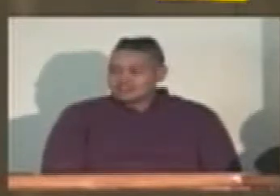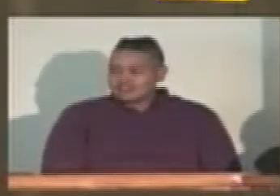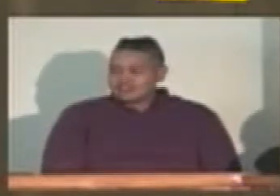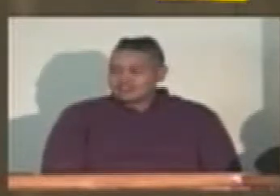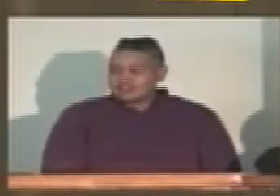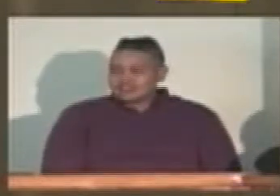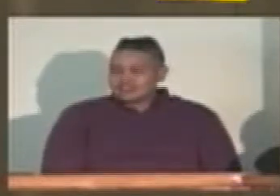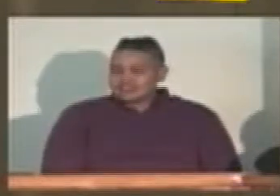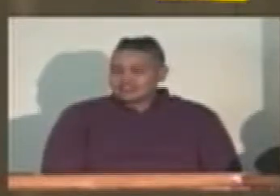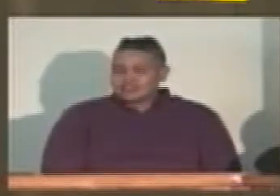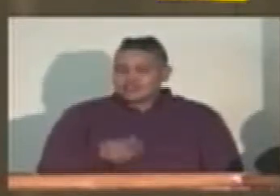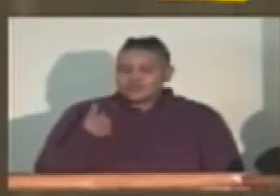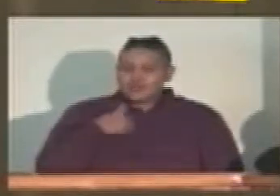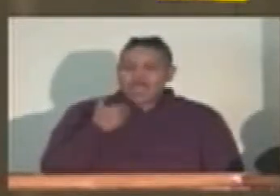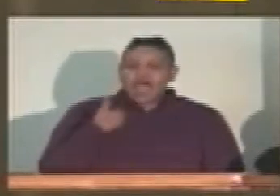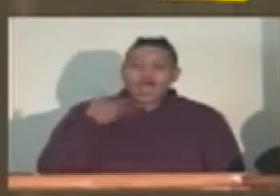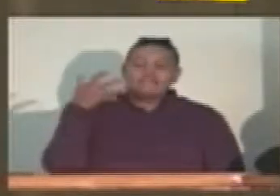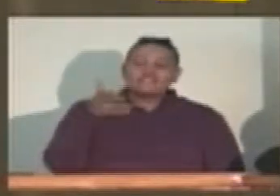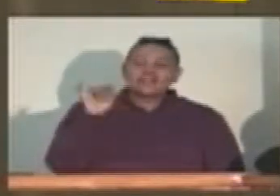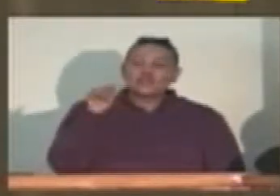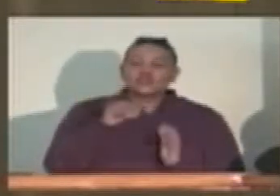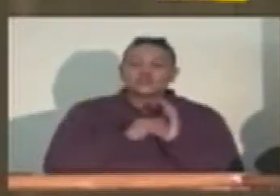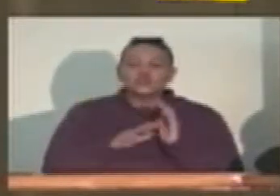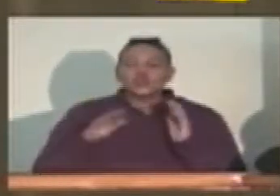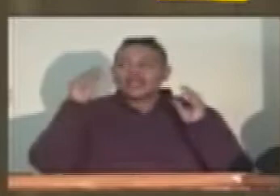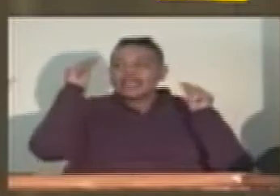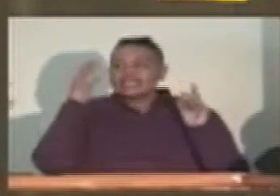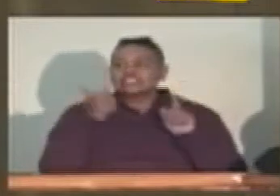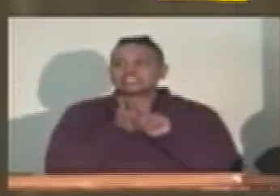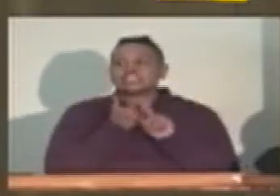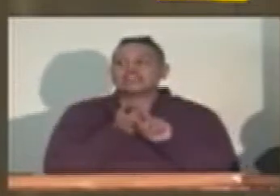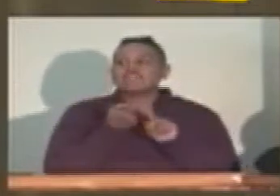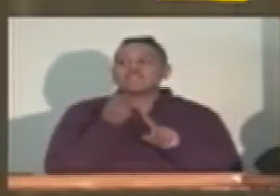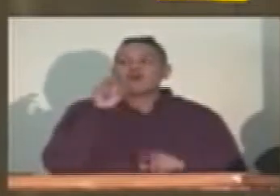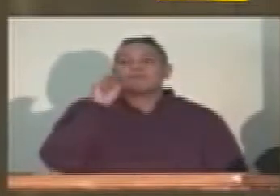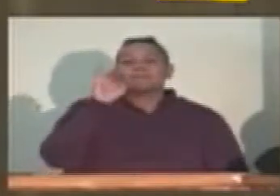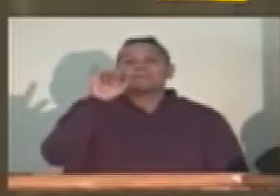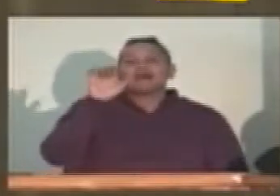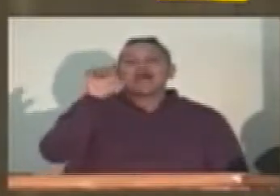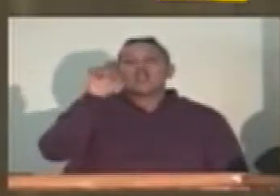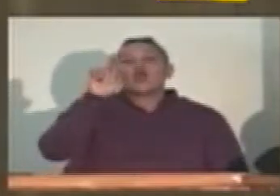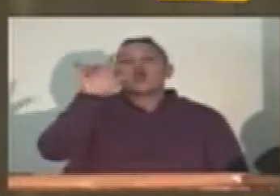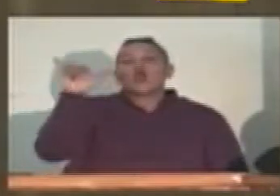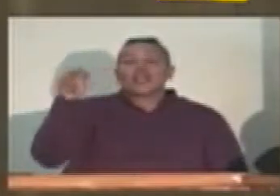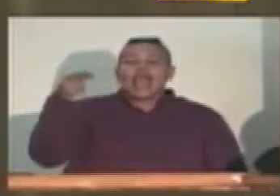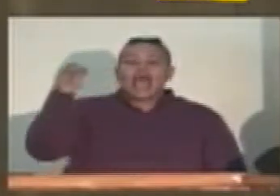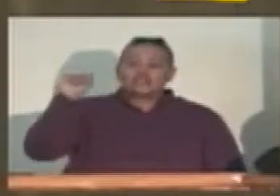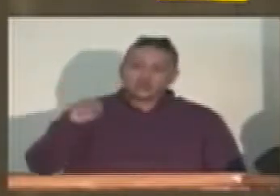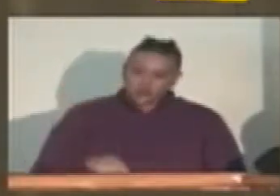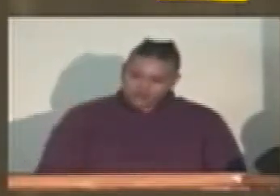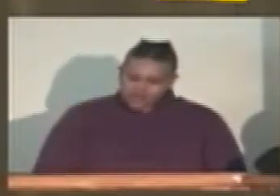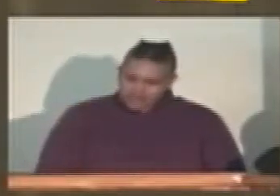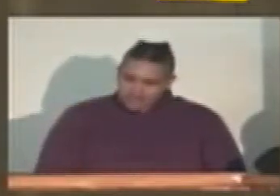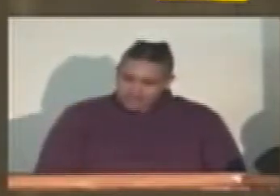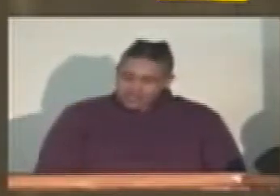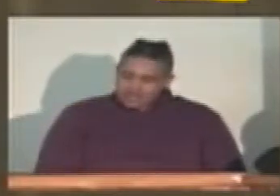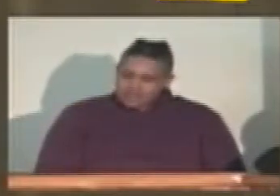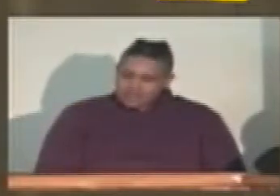We also have present here students and teachers from the Mile Gully High School